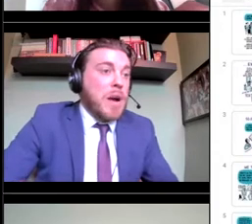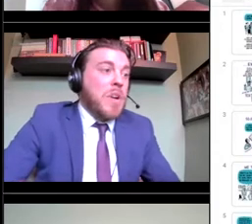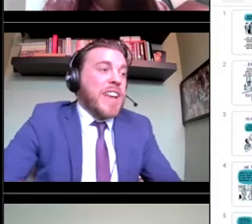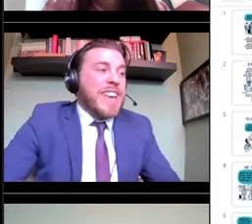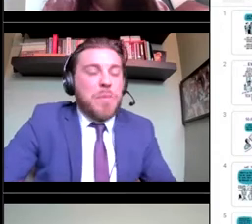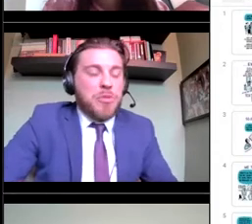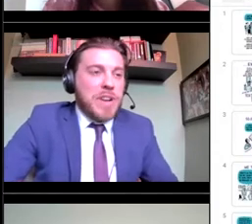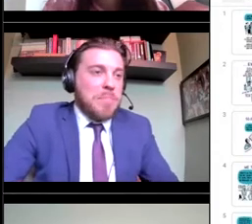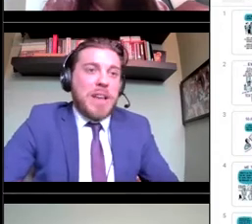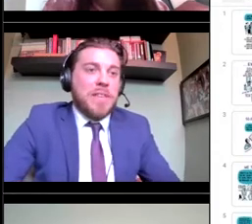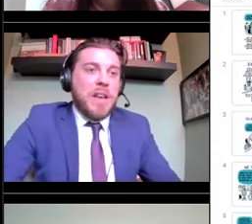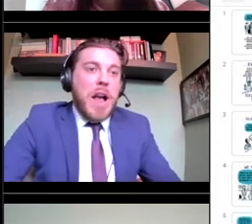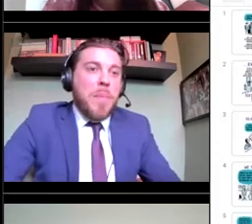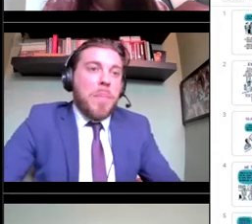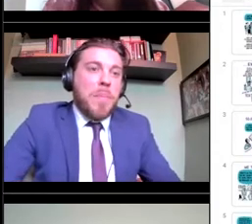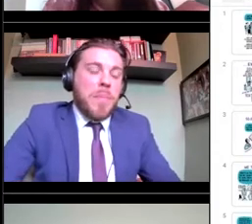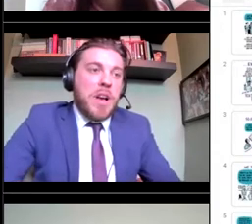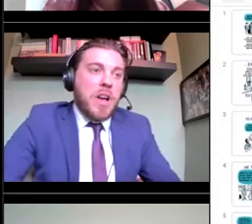now and capturing impact